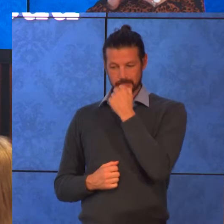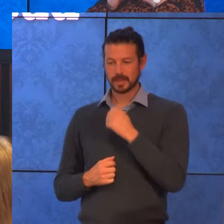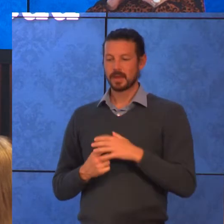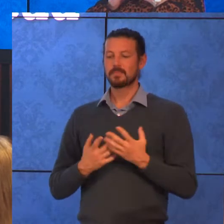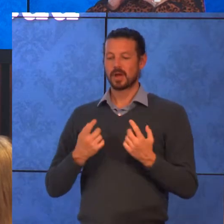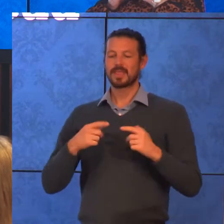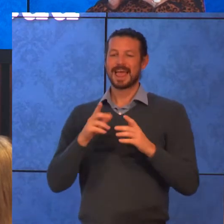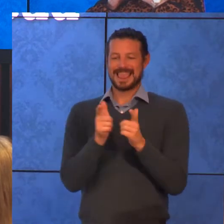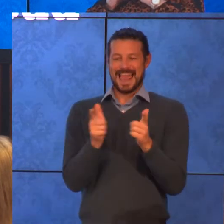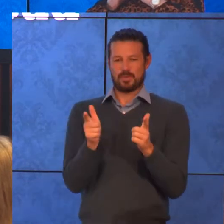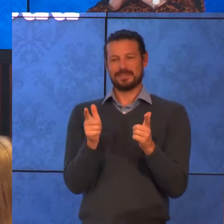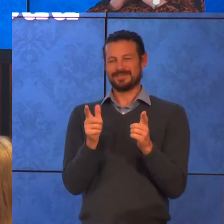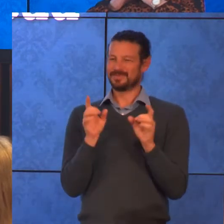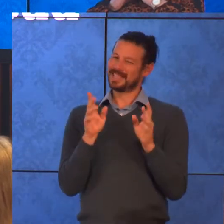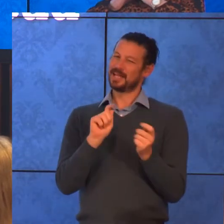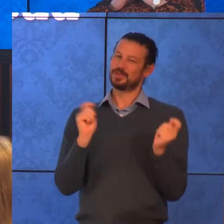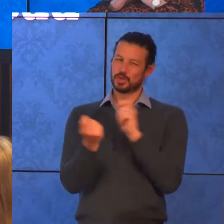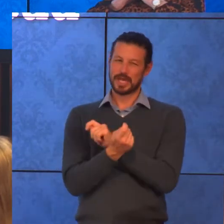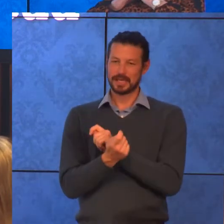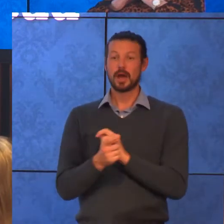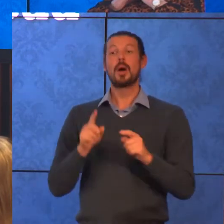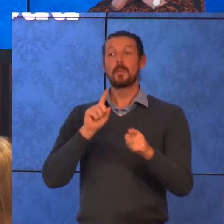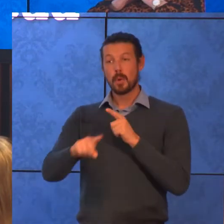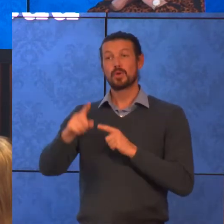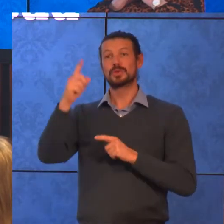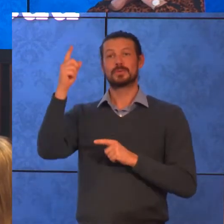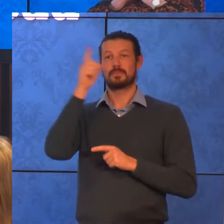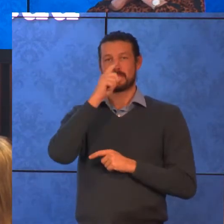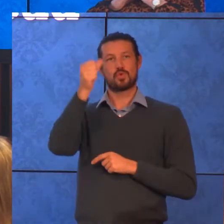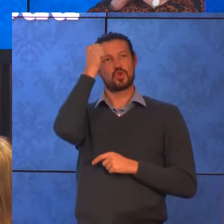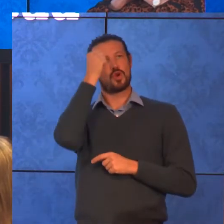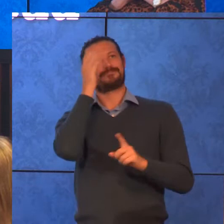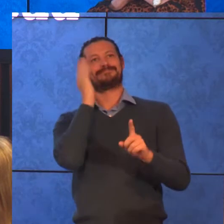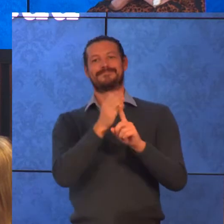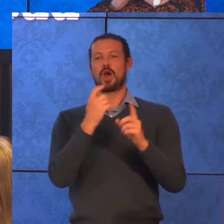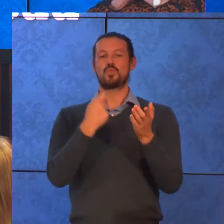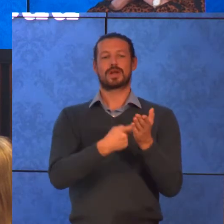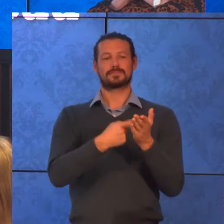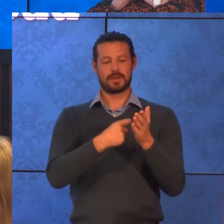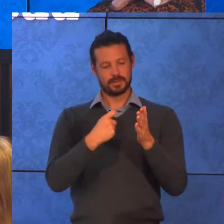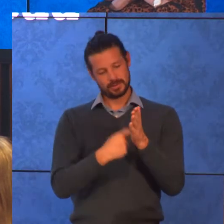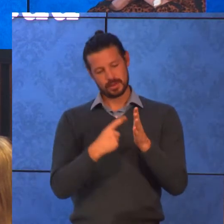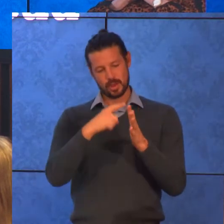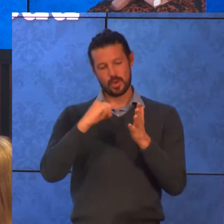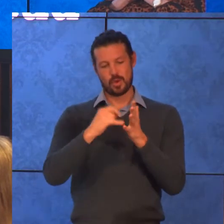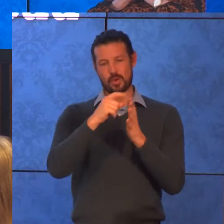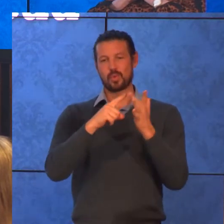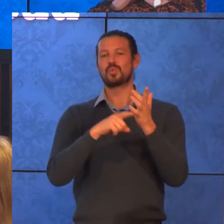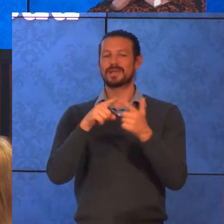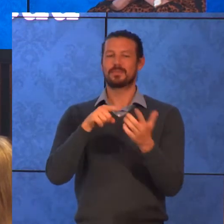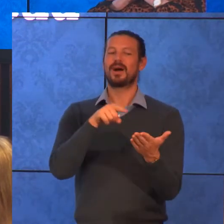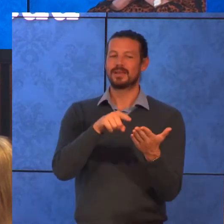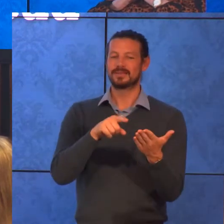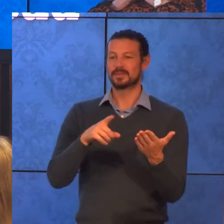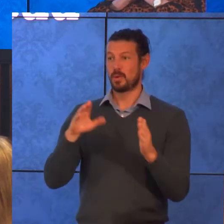change our language because we realise that most people relate to the word respite, and so we're going to be looking at our guidelines and making that clearer